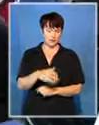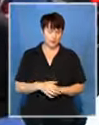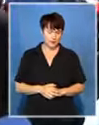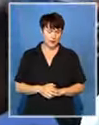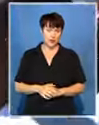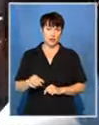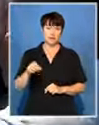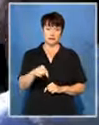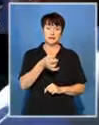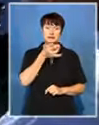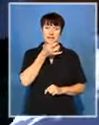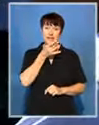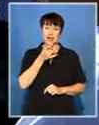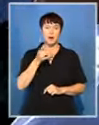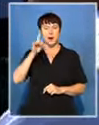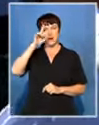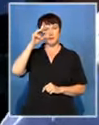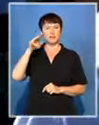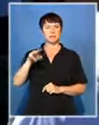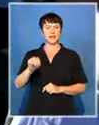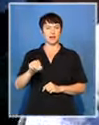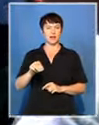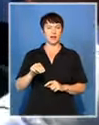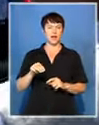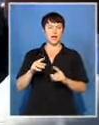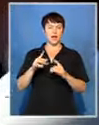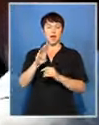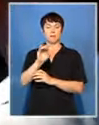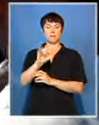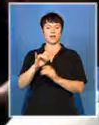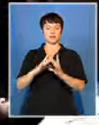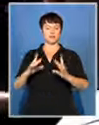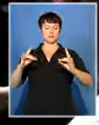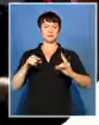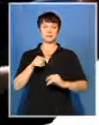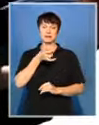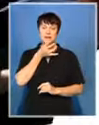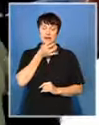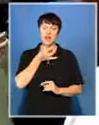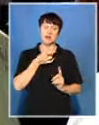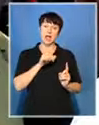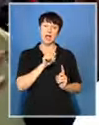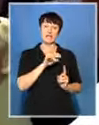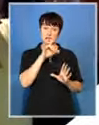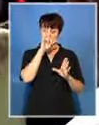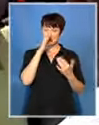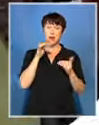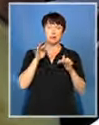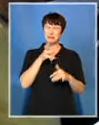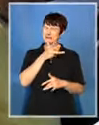expects thousands of people to pack the Nelson Mandela Bay Stadium on Saturday. Mzwane Lembeje, SABC News, Uitenhage.